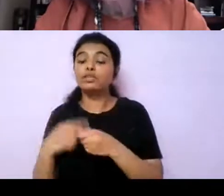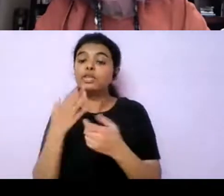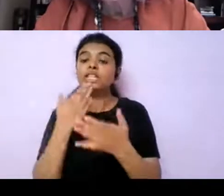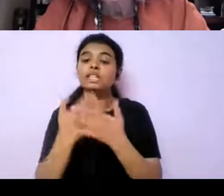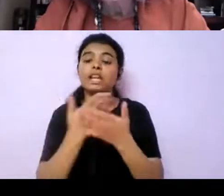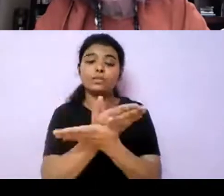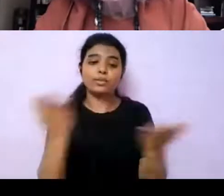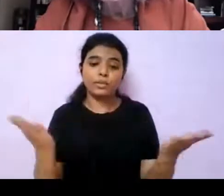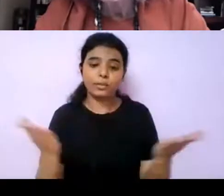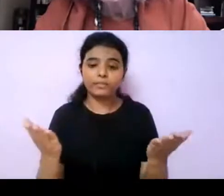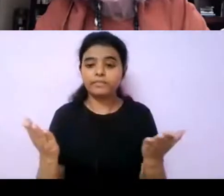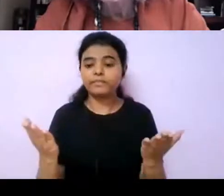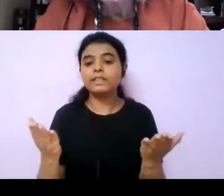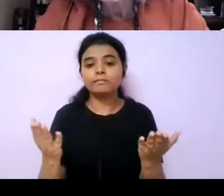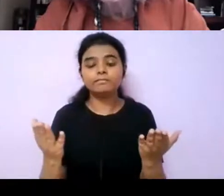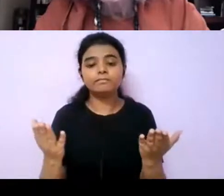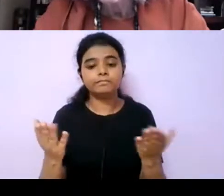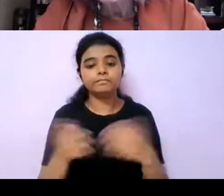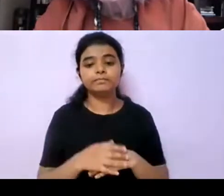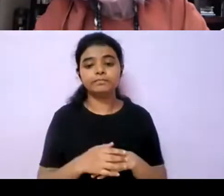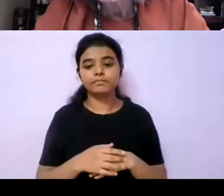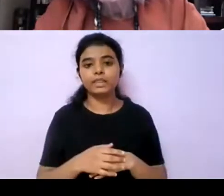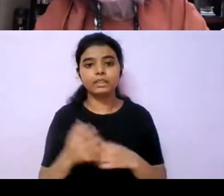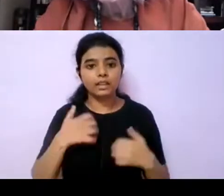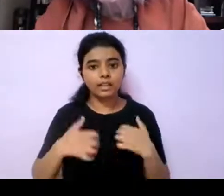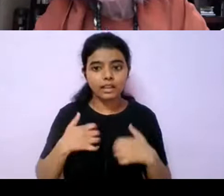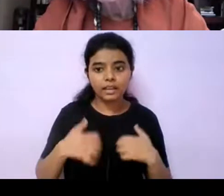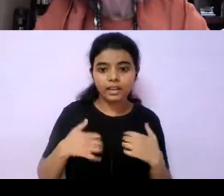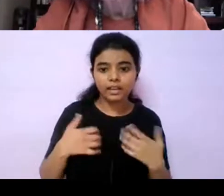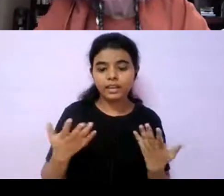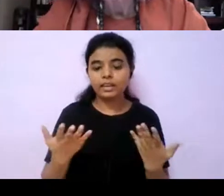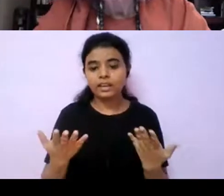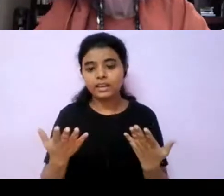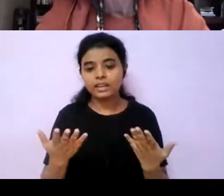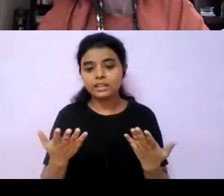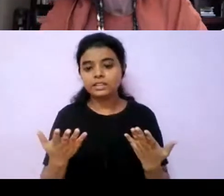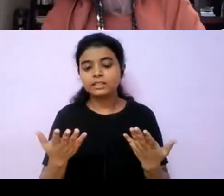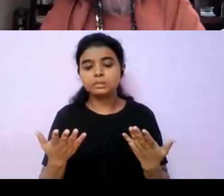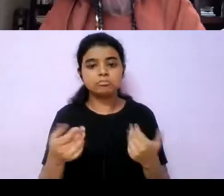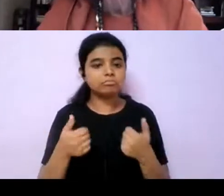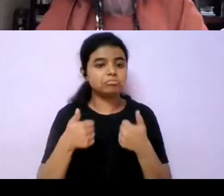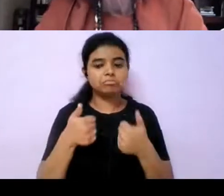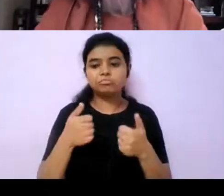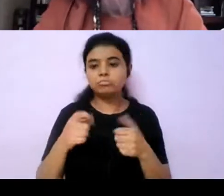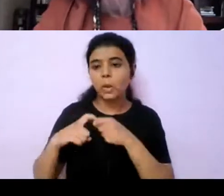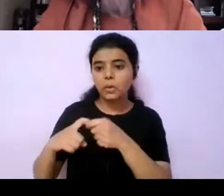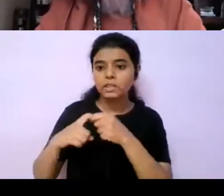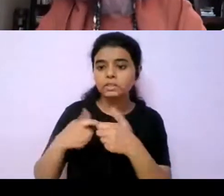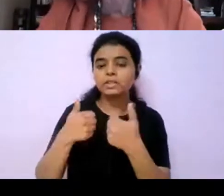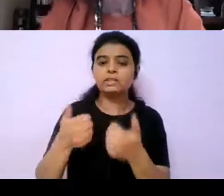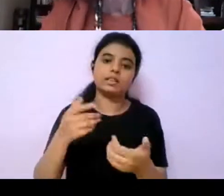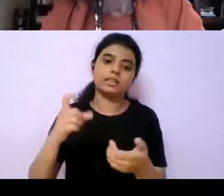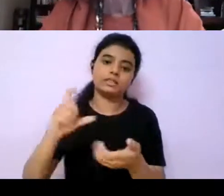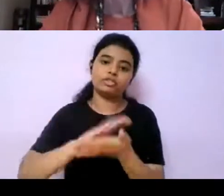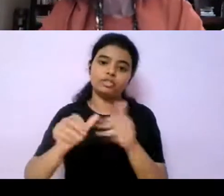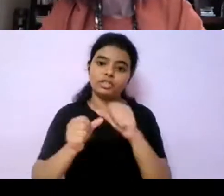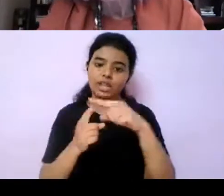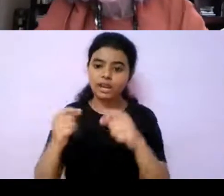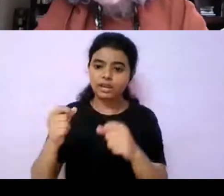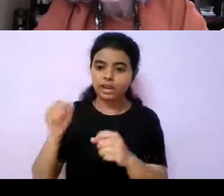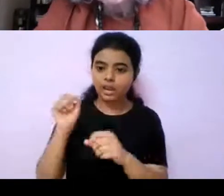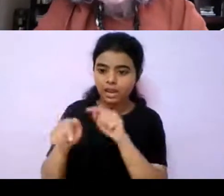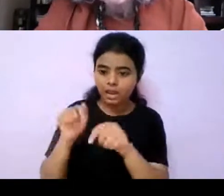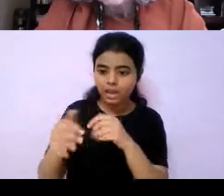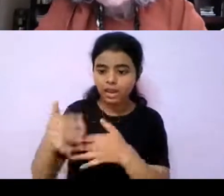putting in very interesting and probing questions into the chat box. But